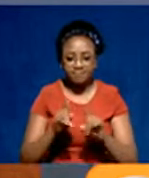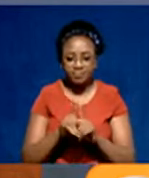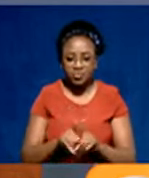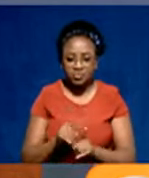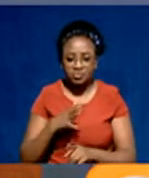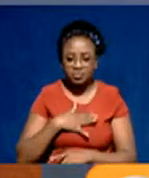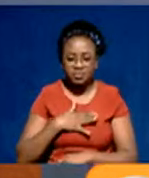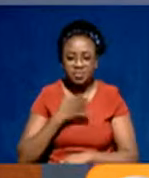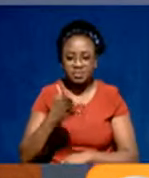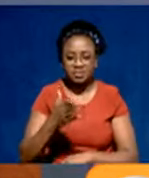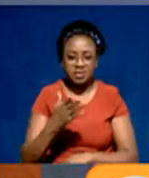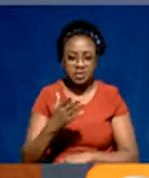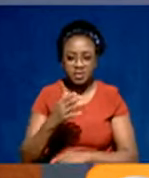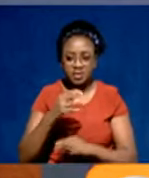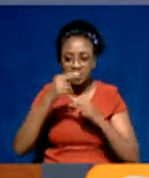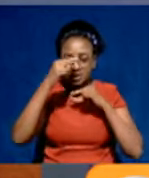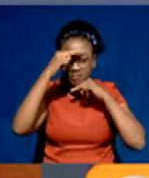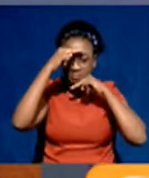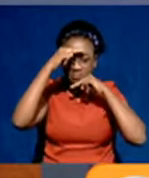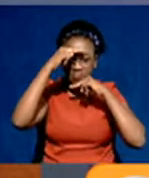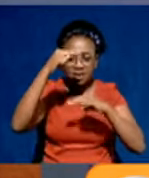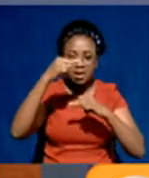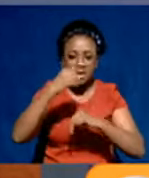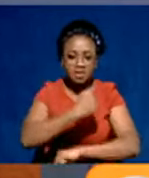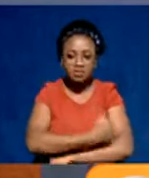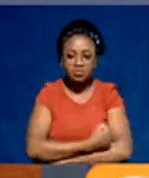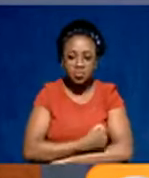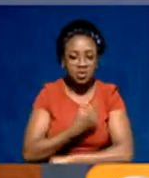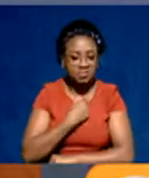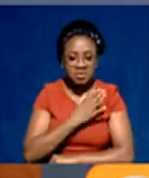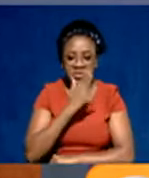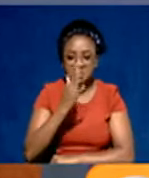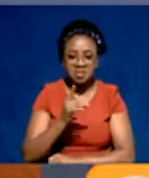I've opened day one like only once. Yes.